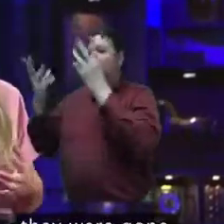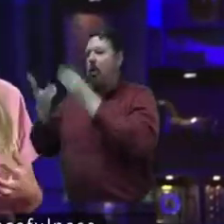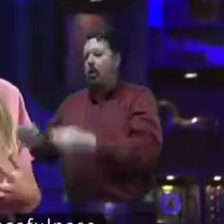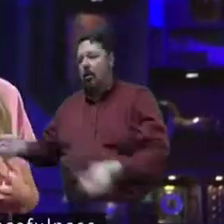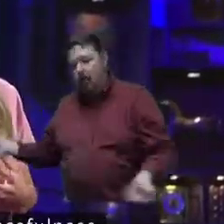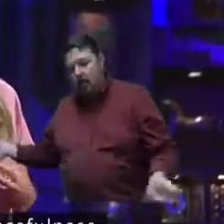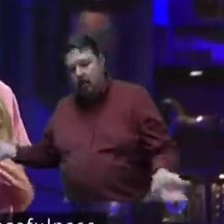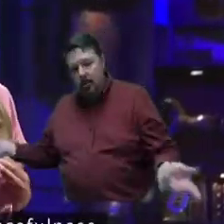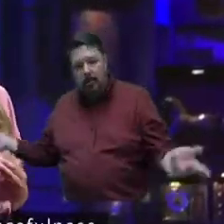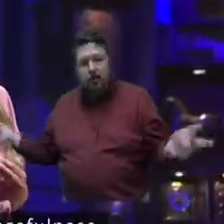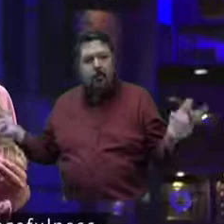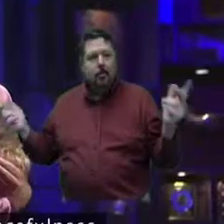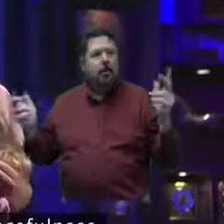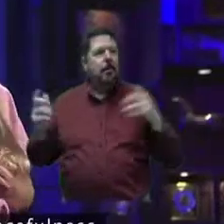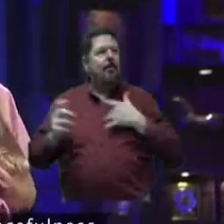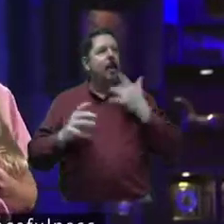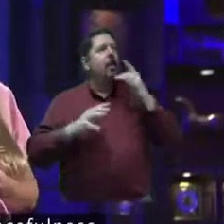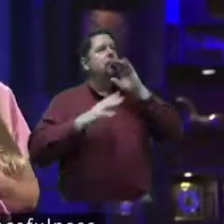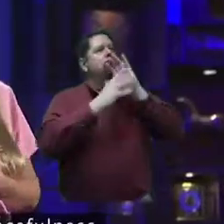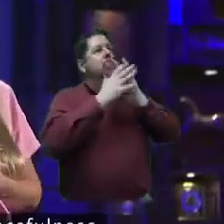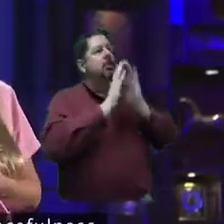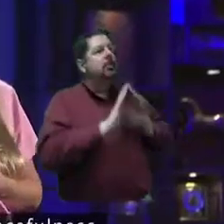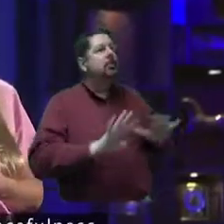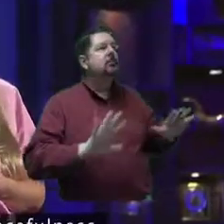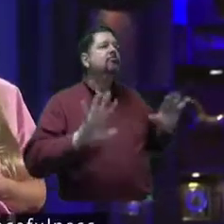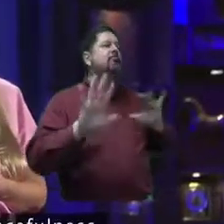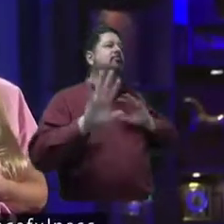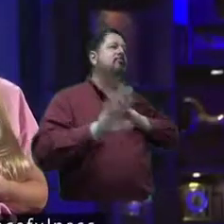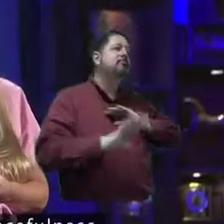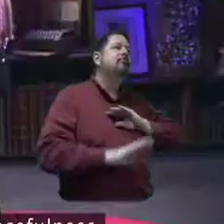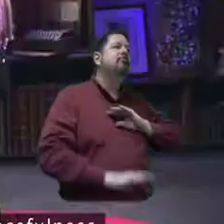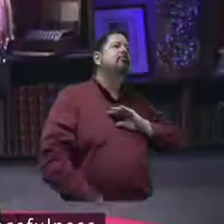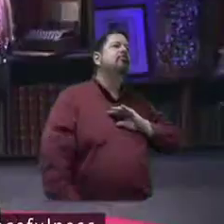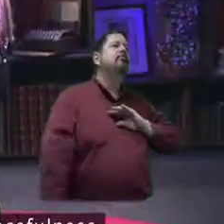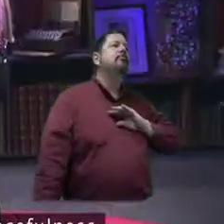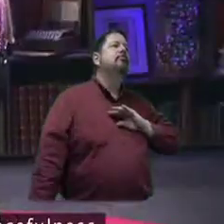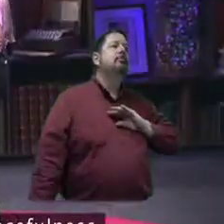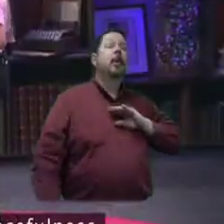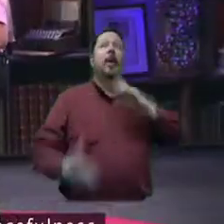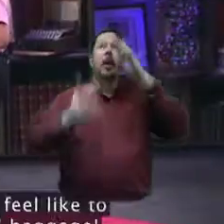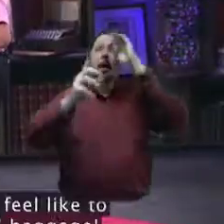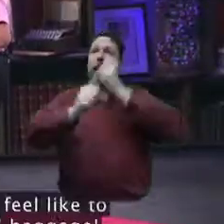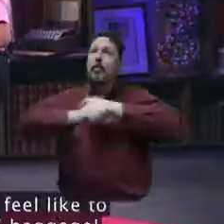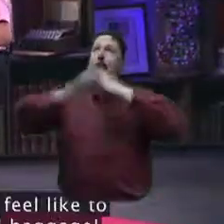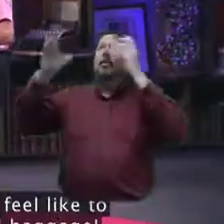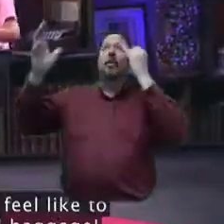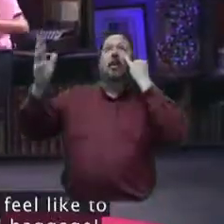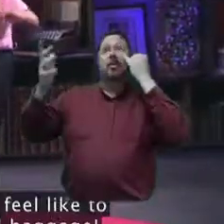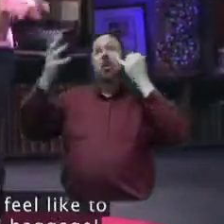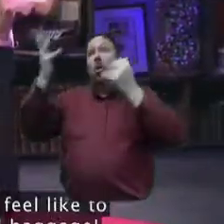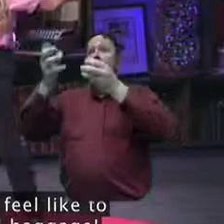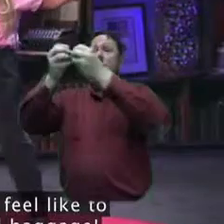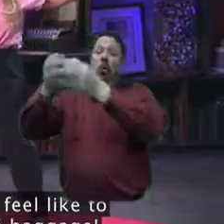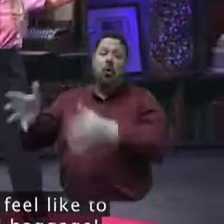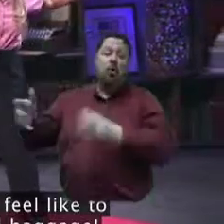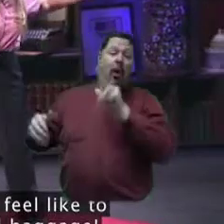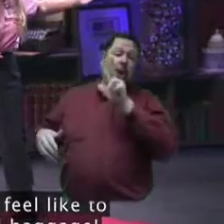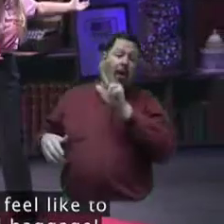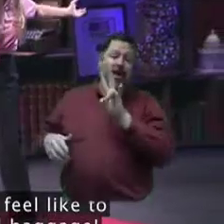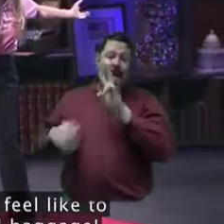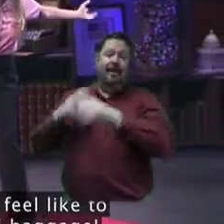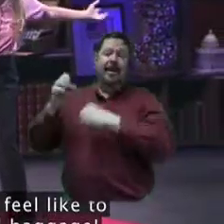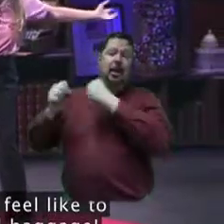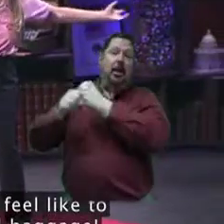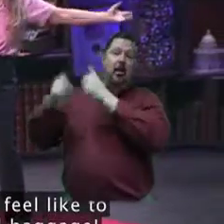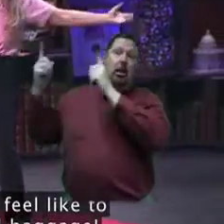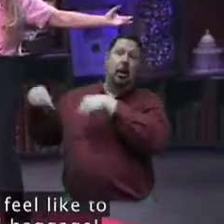gone. And I felt this sense of peacefulness. And imagine what it would feel like to lose